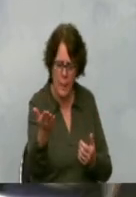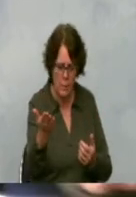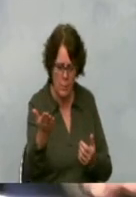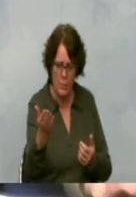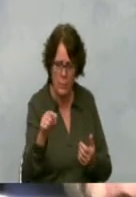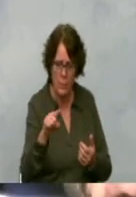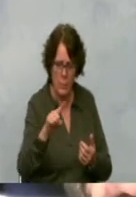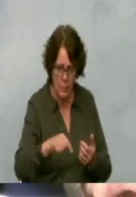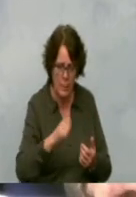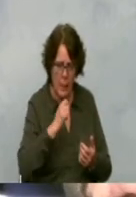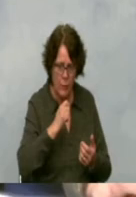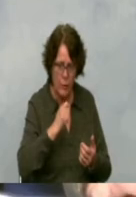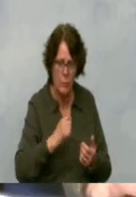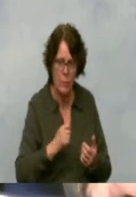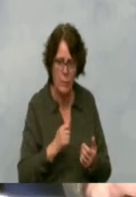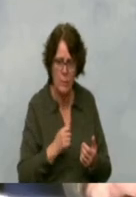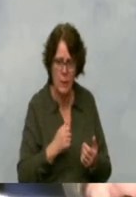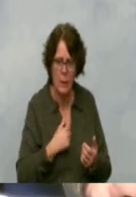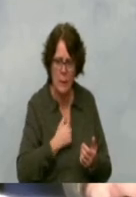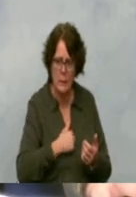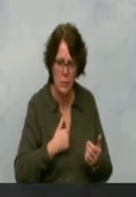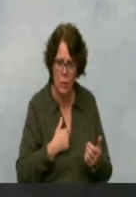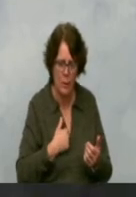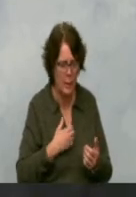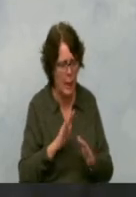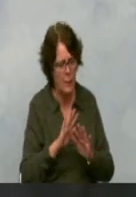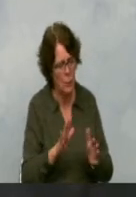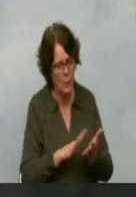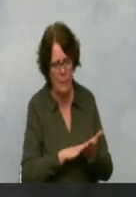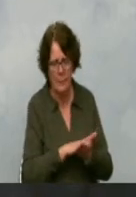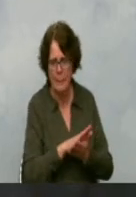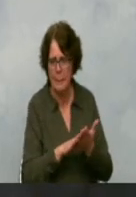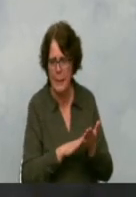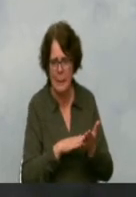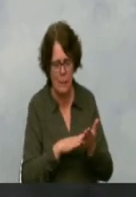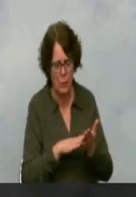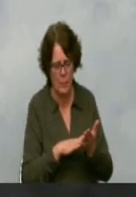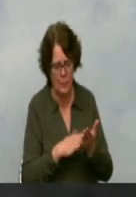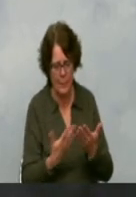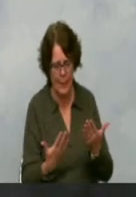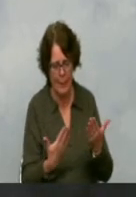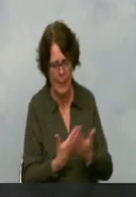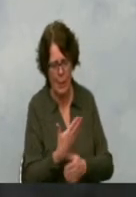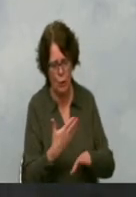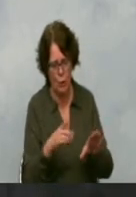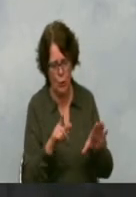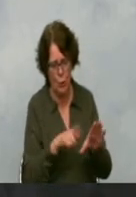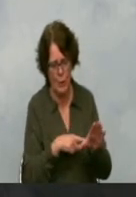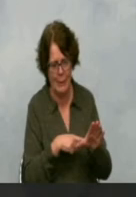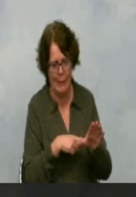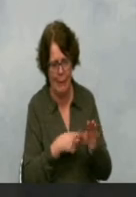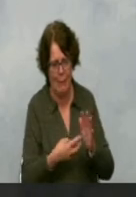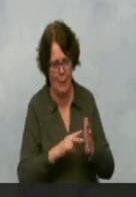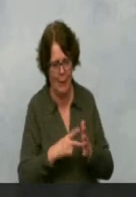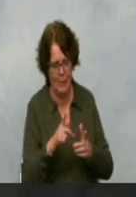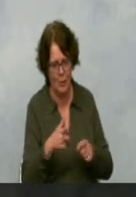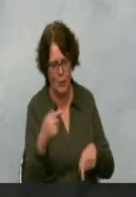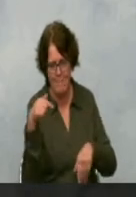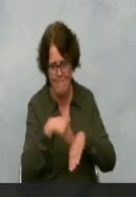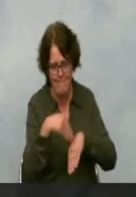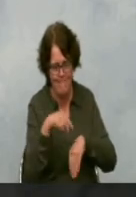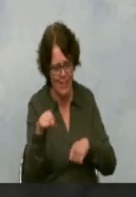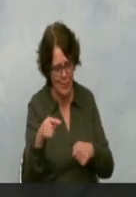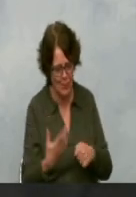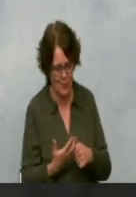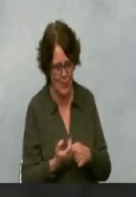Press it again, please. Sorry, I don't mean to make it my New Year's resolution to get on your nerves this early in the new year,